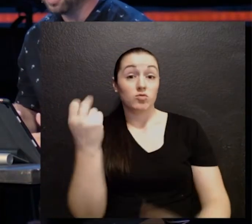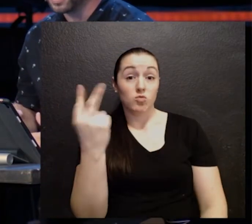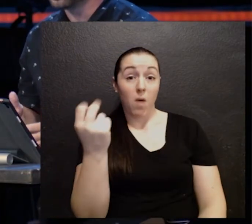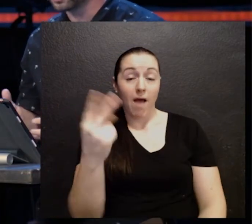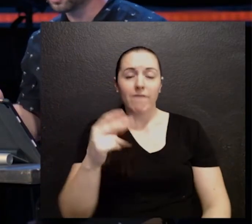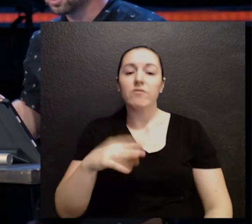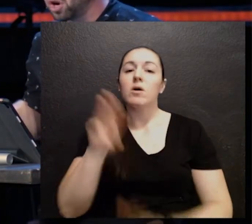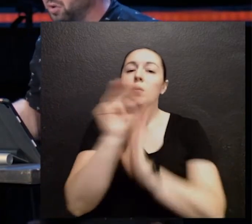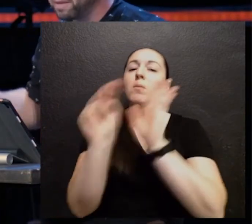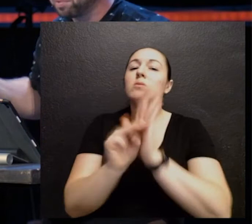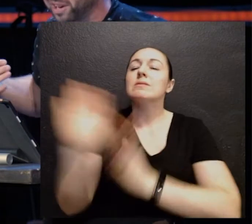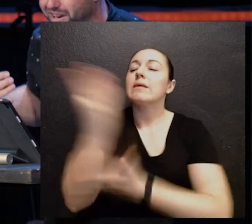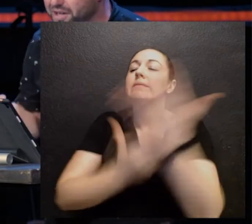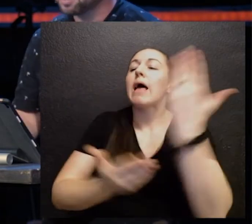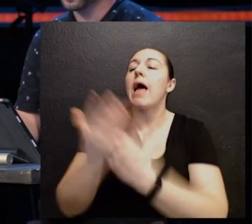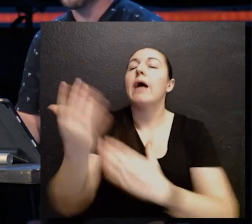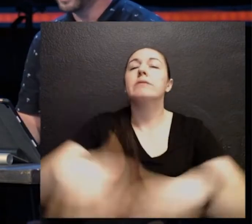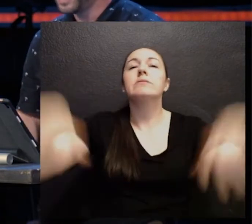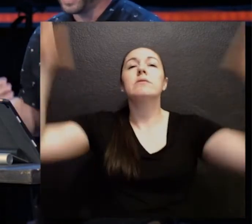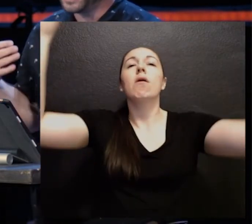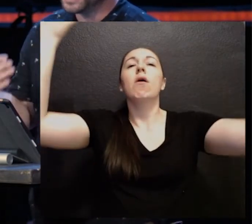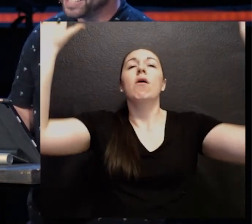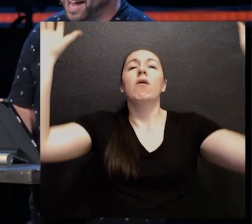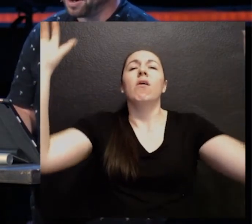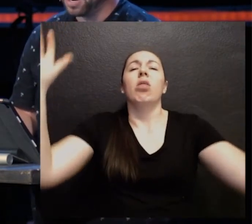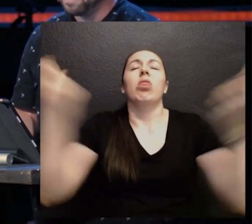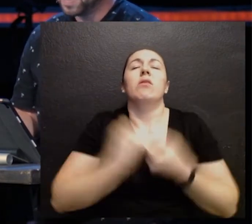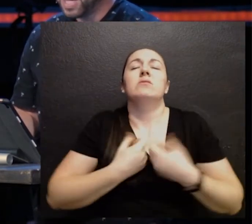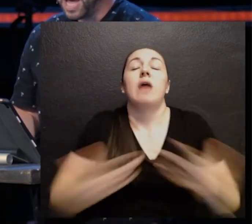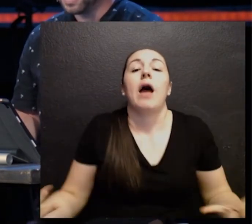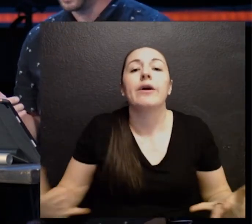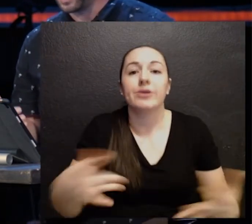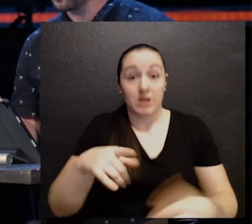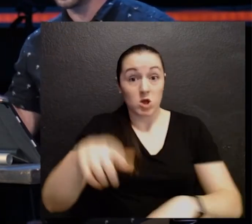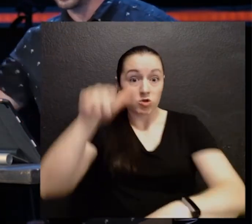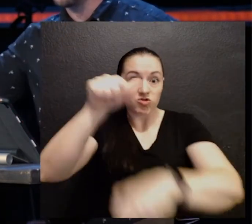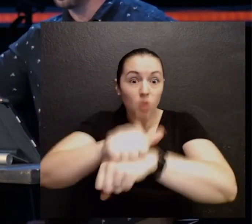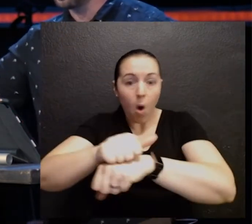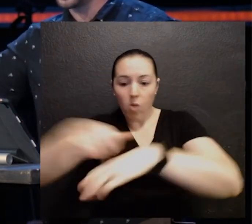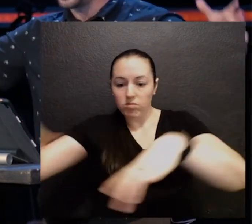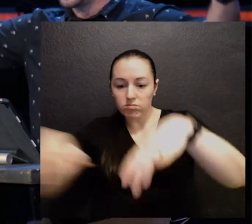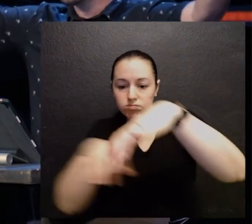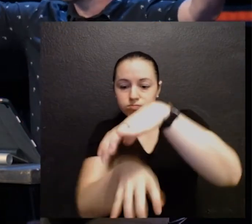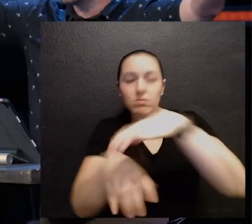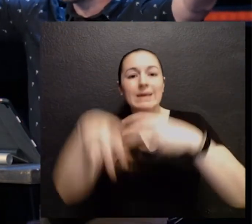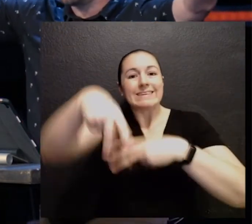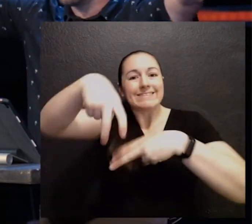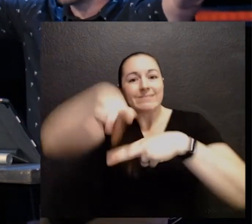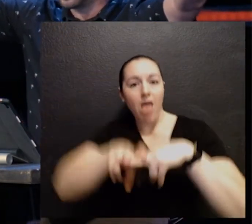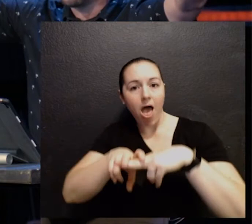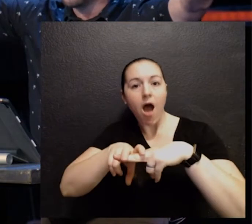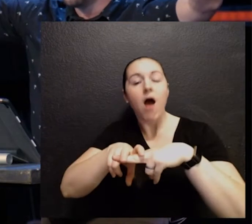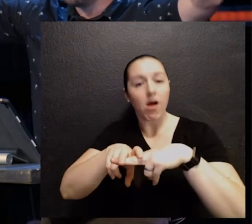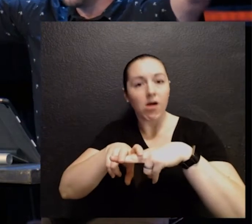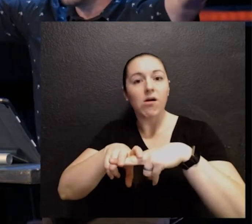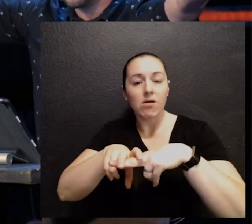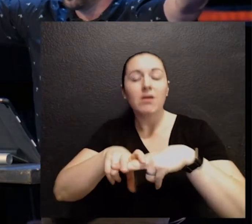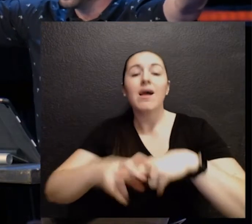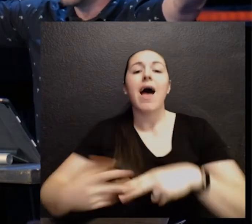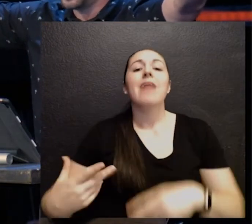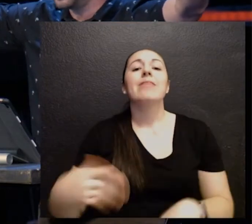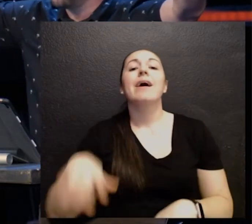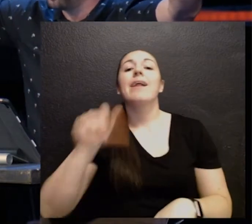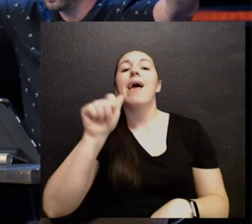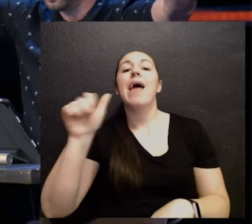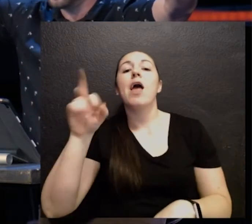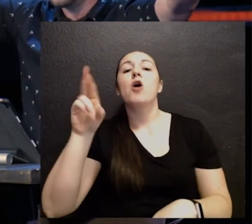grew tired, they took a stone and put it under him and he sat on it. And then Aaron and Hur, they held his arms up, one on